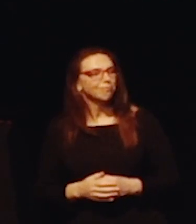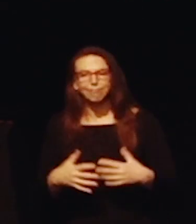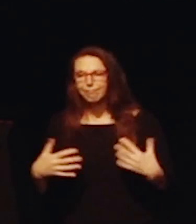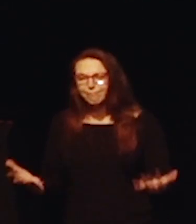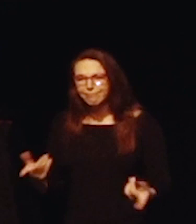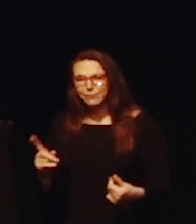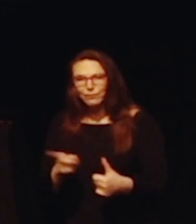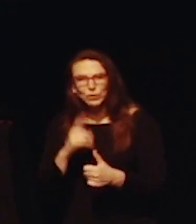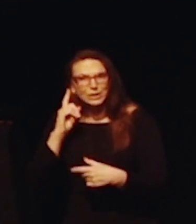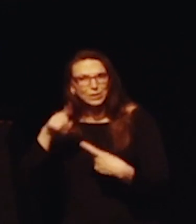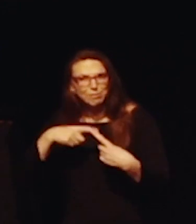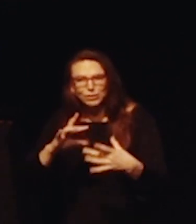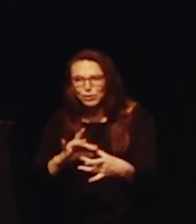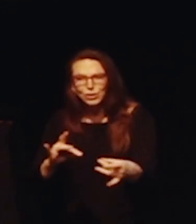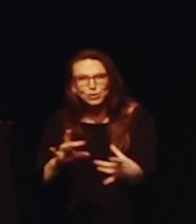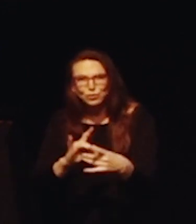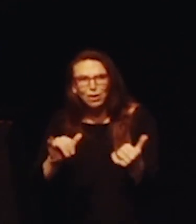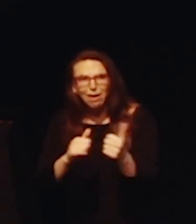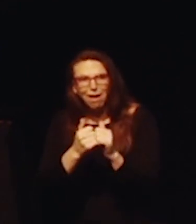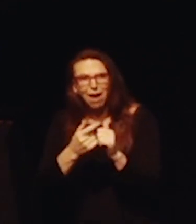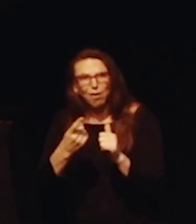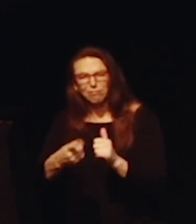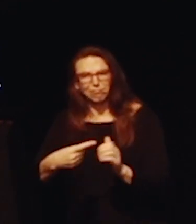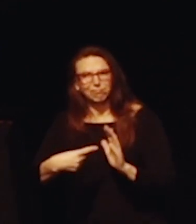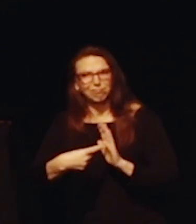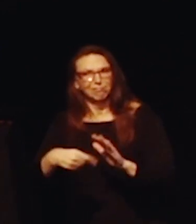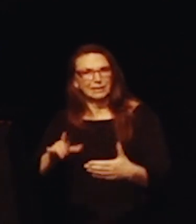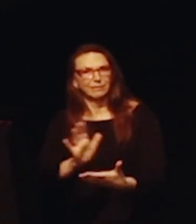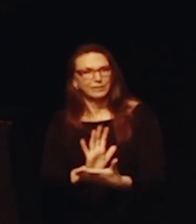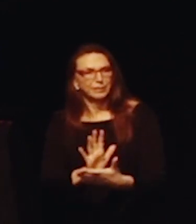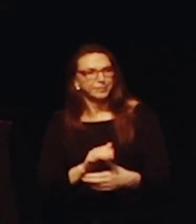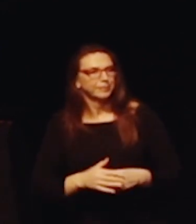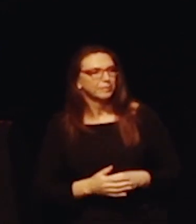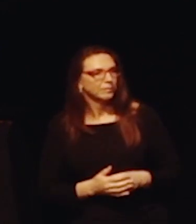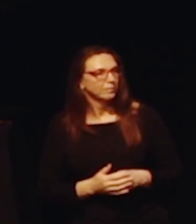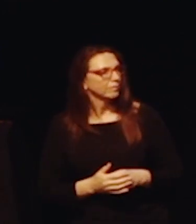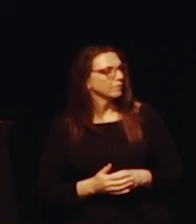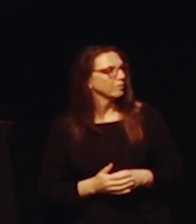how did you first hear about the story, and how did this come to be about in this film?